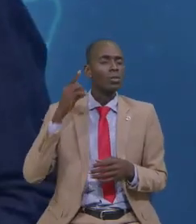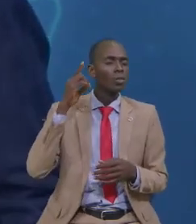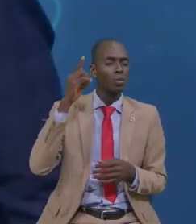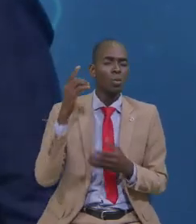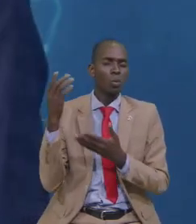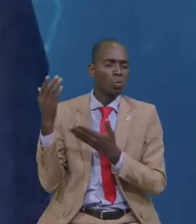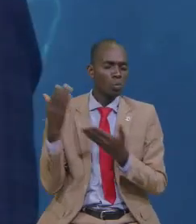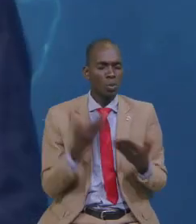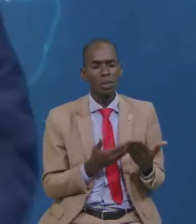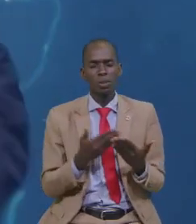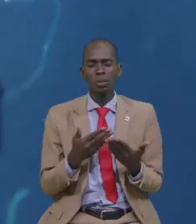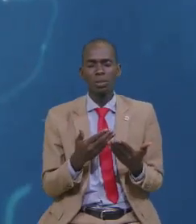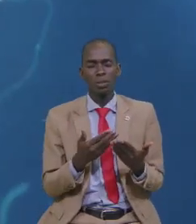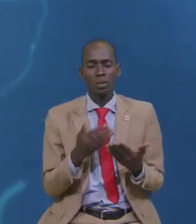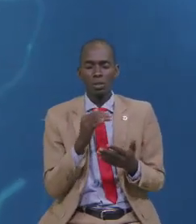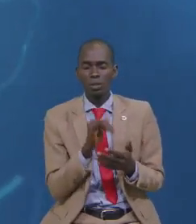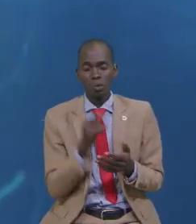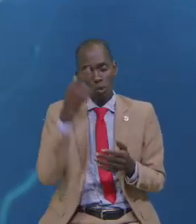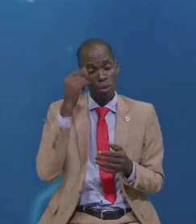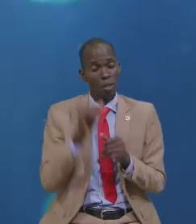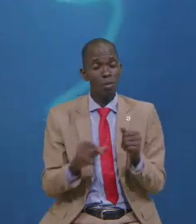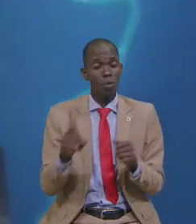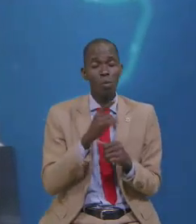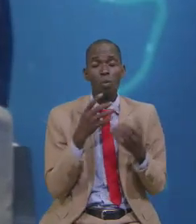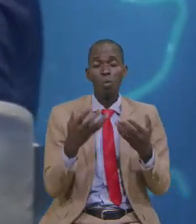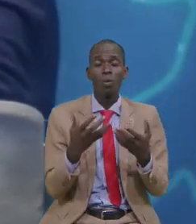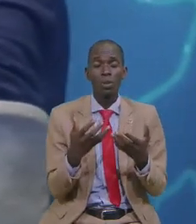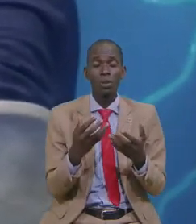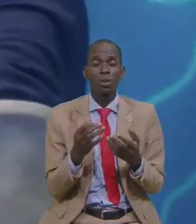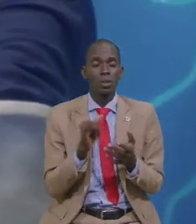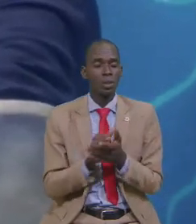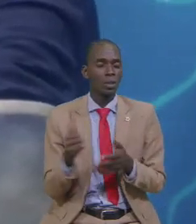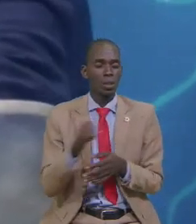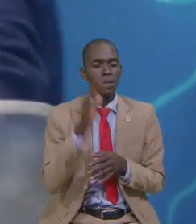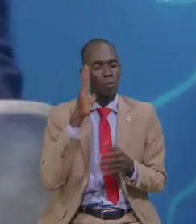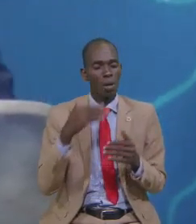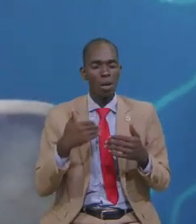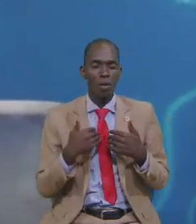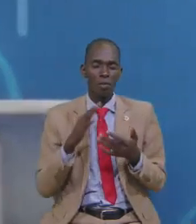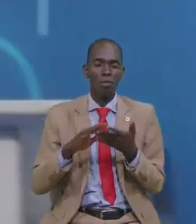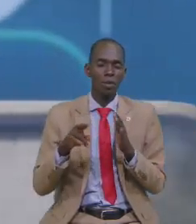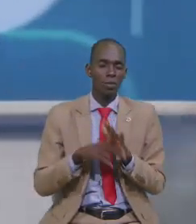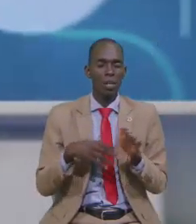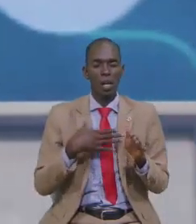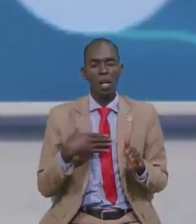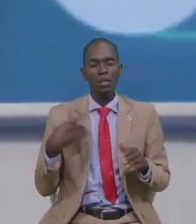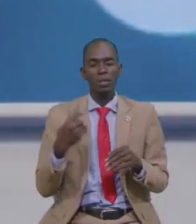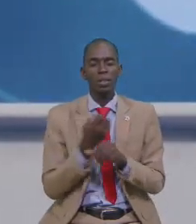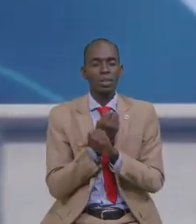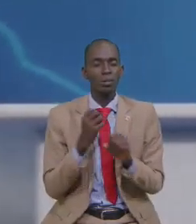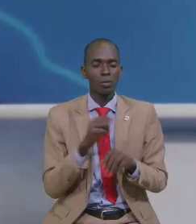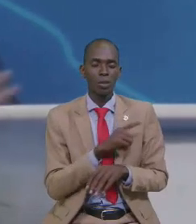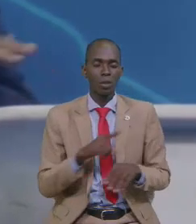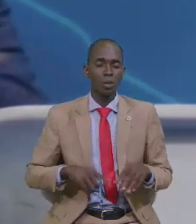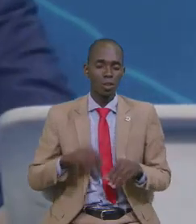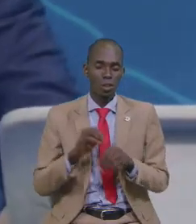because everyone desires that you will have the forgiveness and the salvation of the Lord. In your mercy, in your